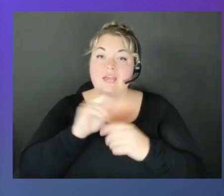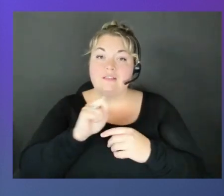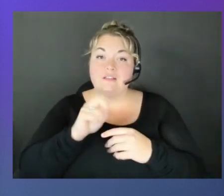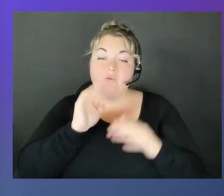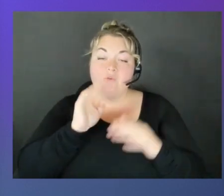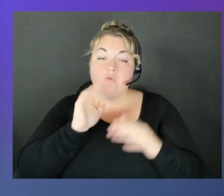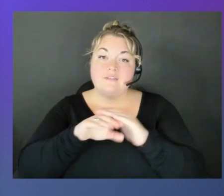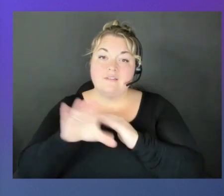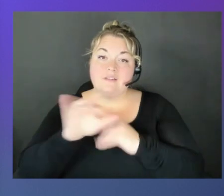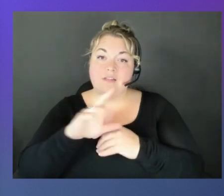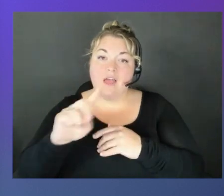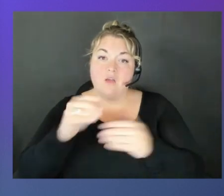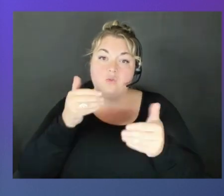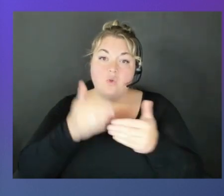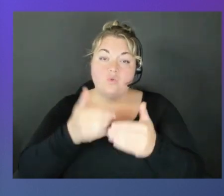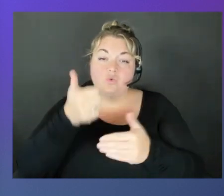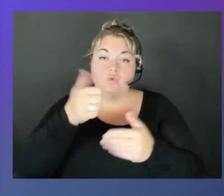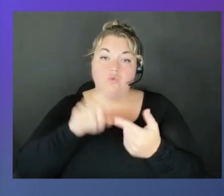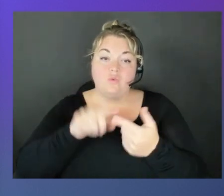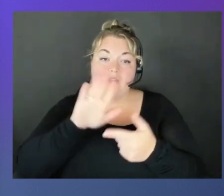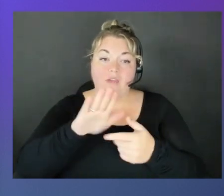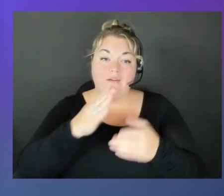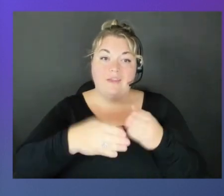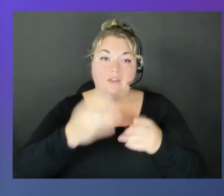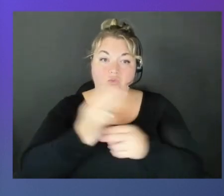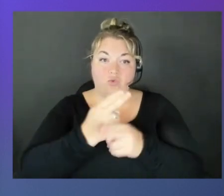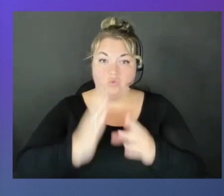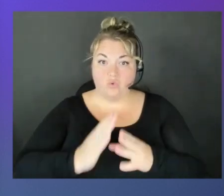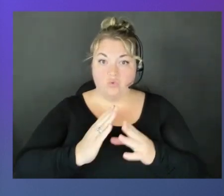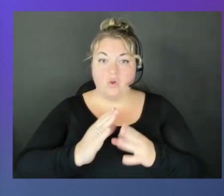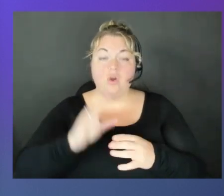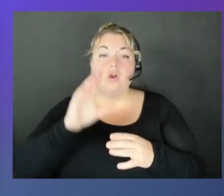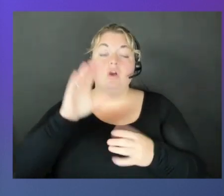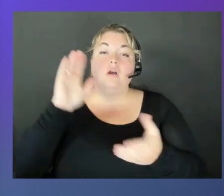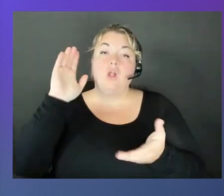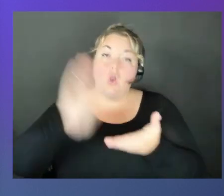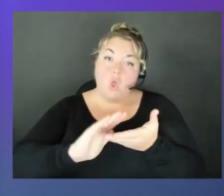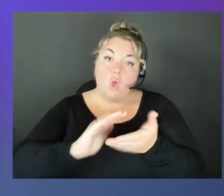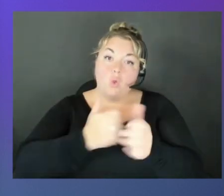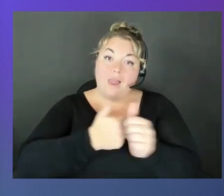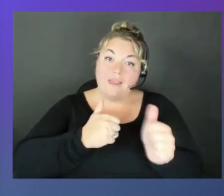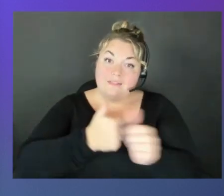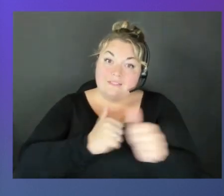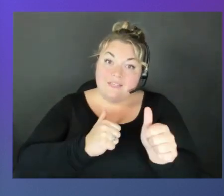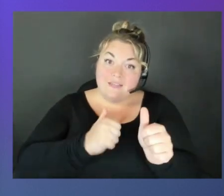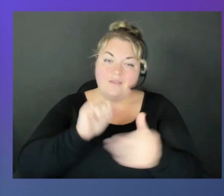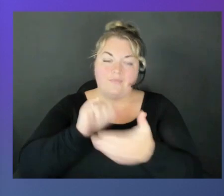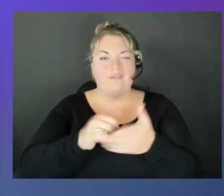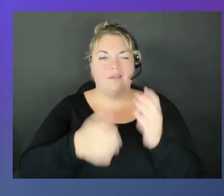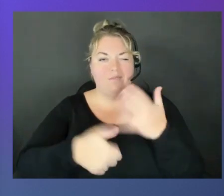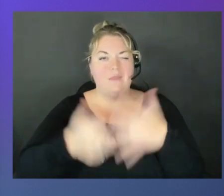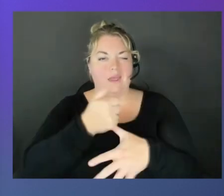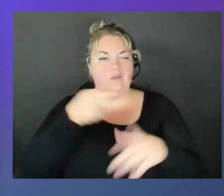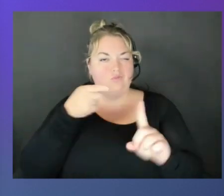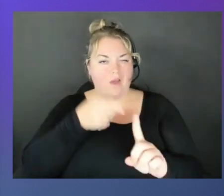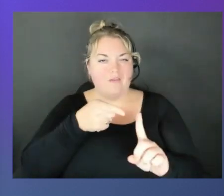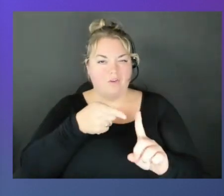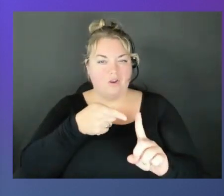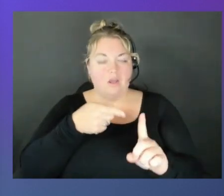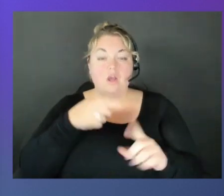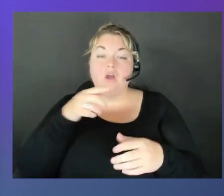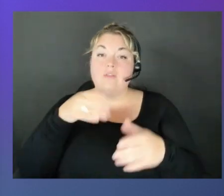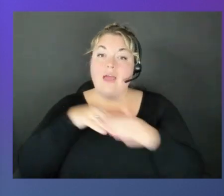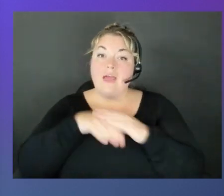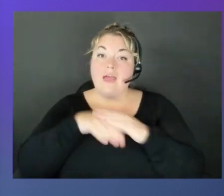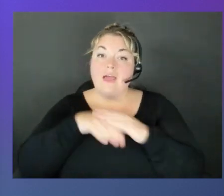closer to their applications and end users, low latency is one of the main drivers. The access to low latency compute and